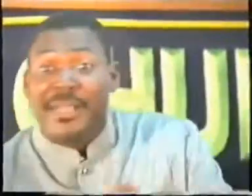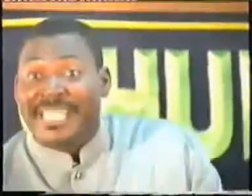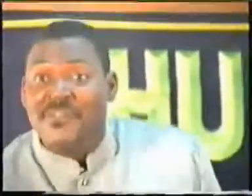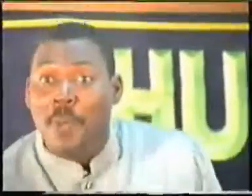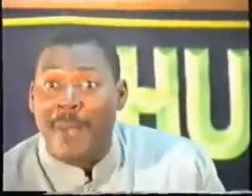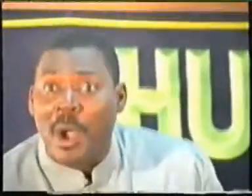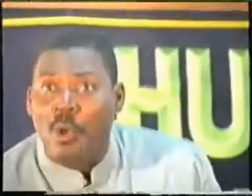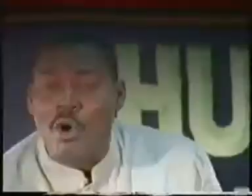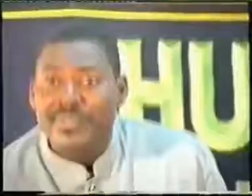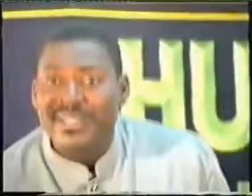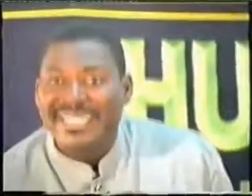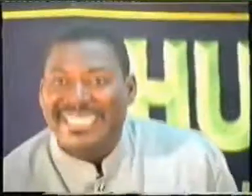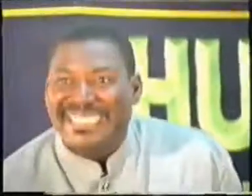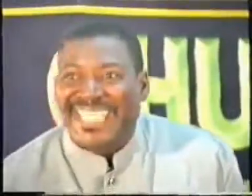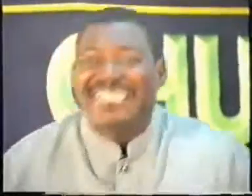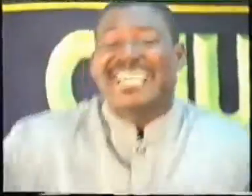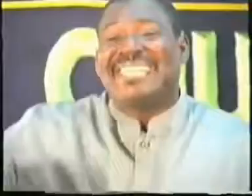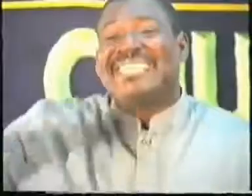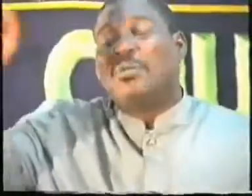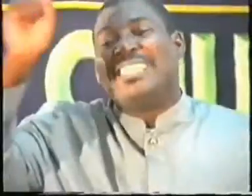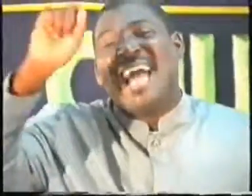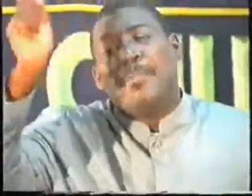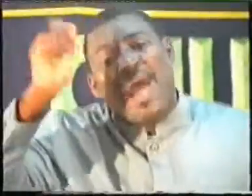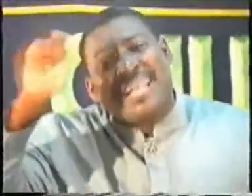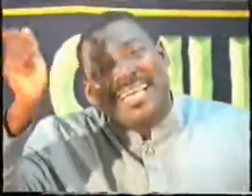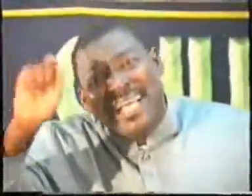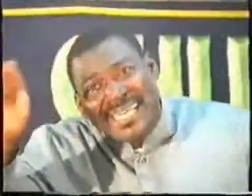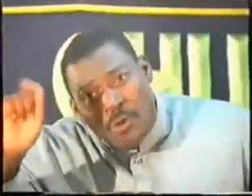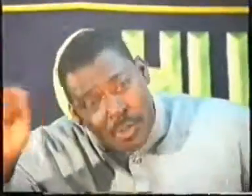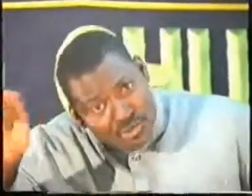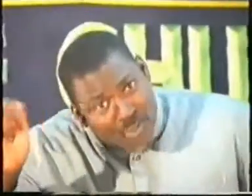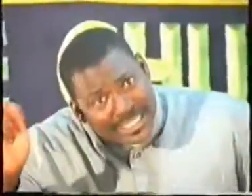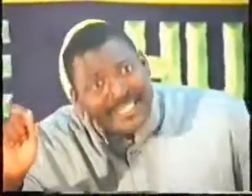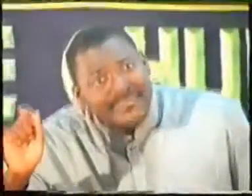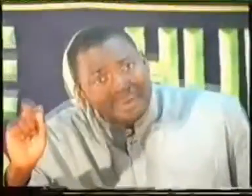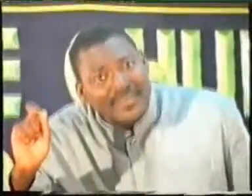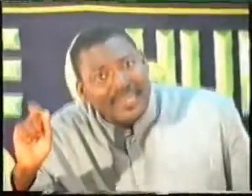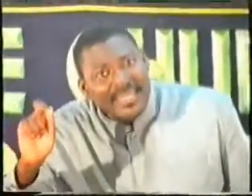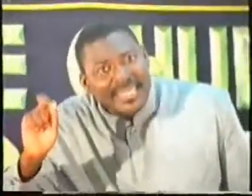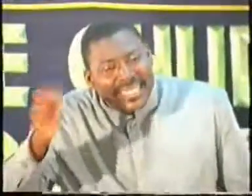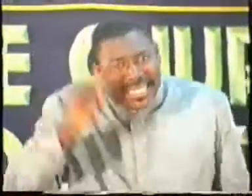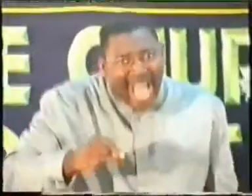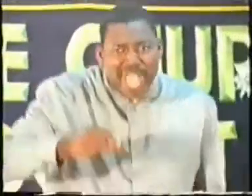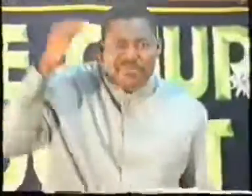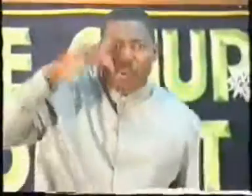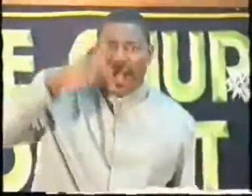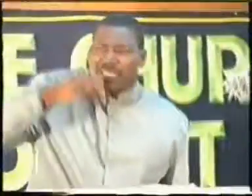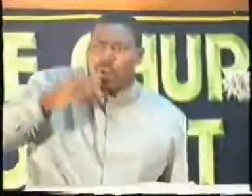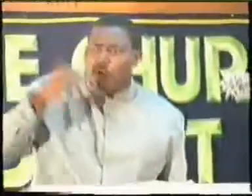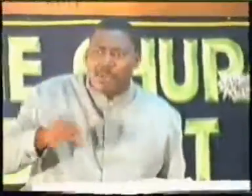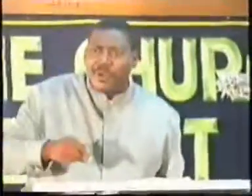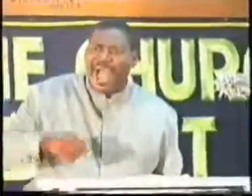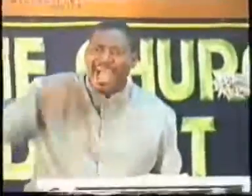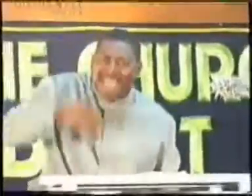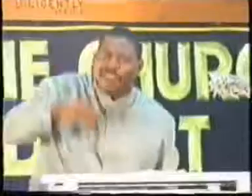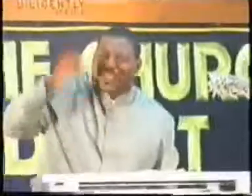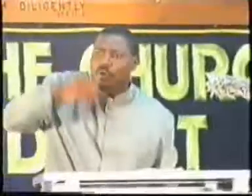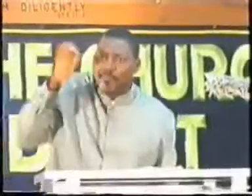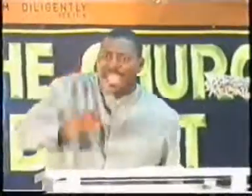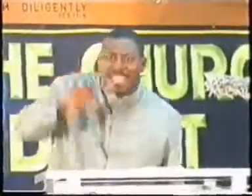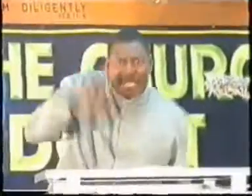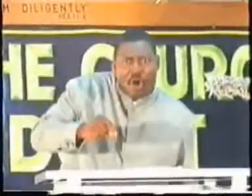someone now printing and blow my war. Check secretary with Jinan the Pride and Dandy Obetroding. Sika, if you want Casawa Kumamono, at